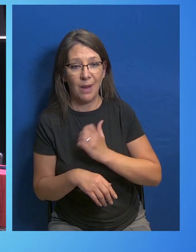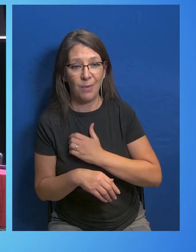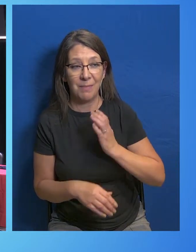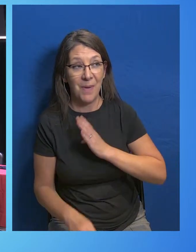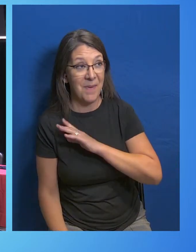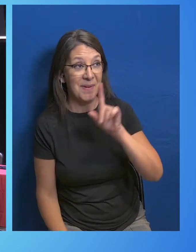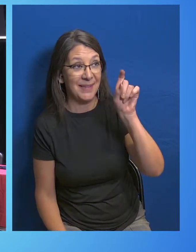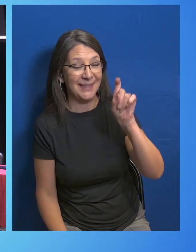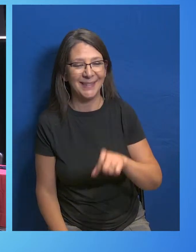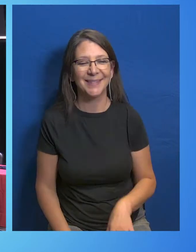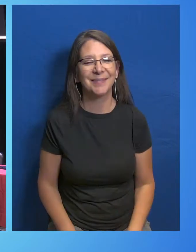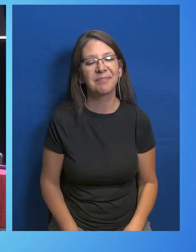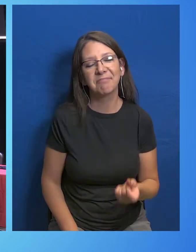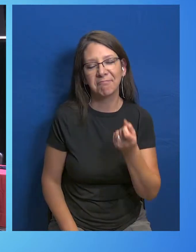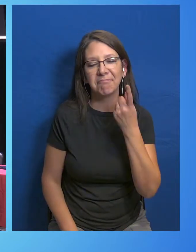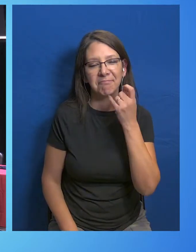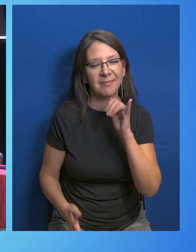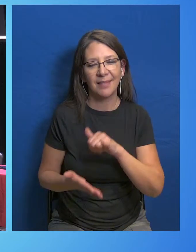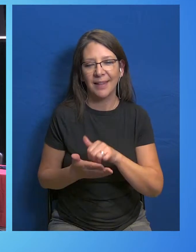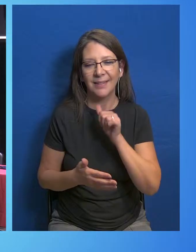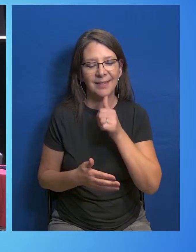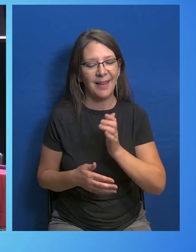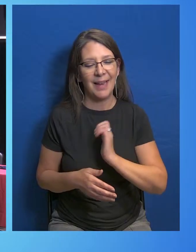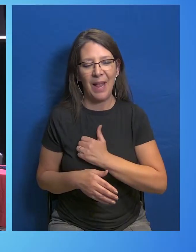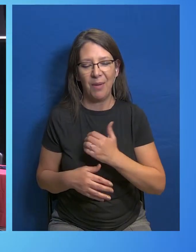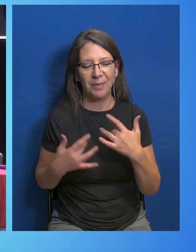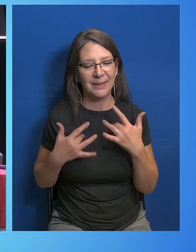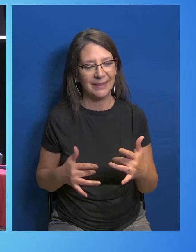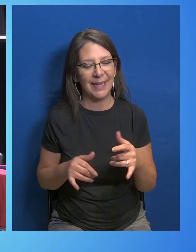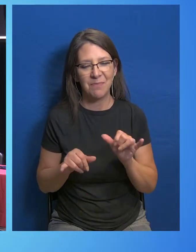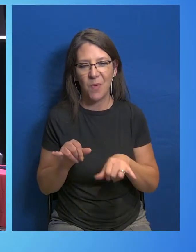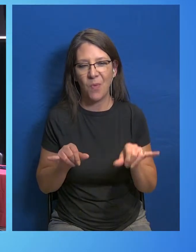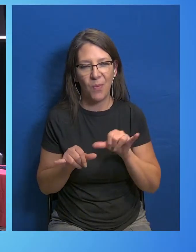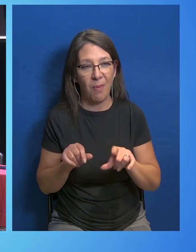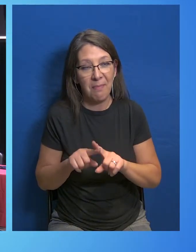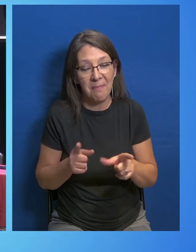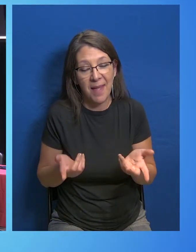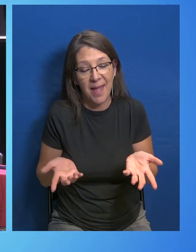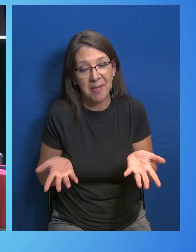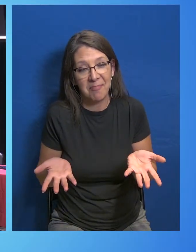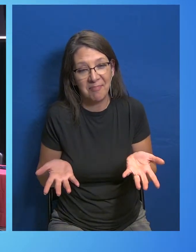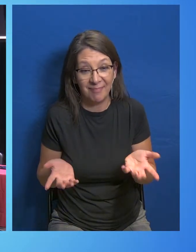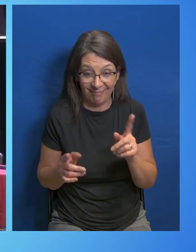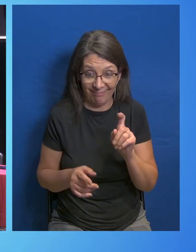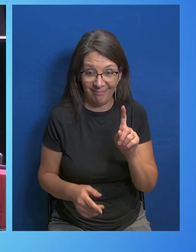I know that's out of protocol, but we'll just go ahead and say it.